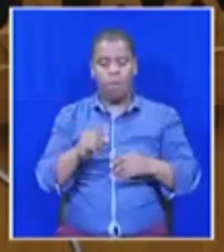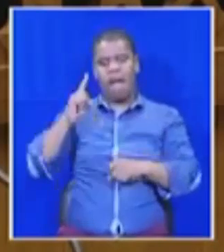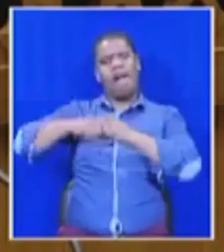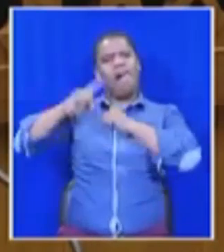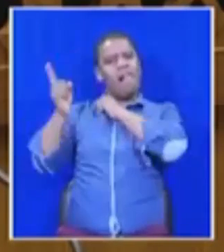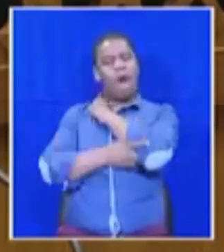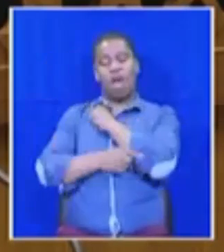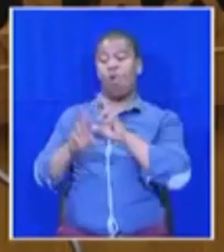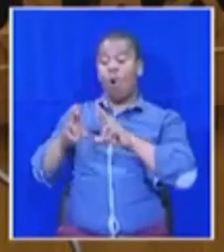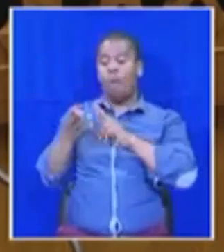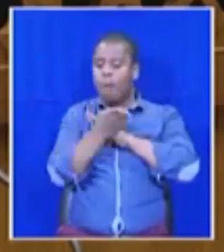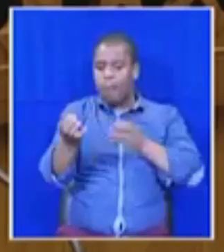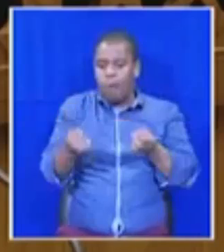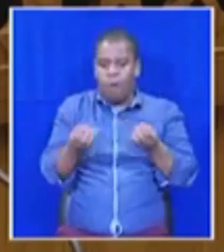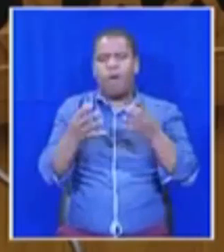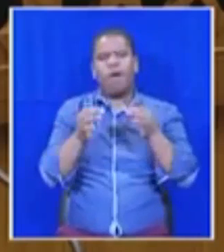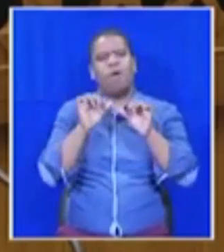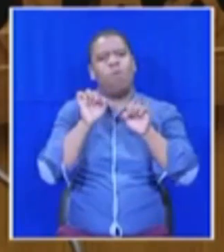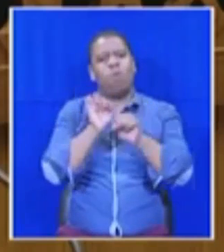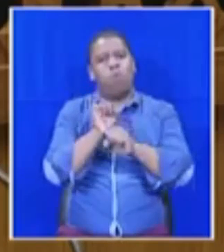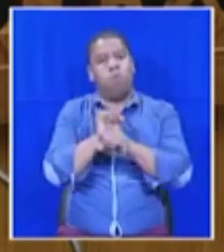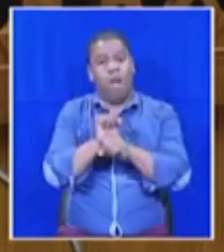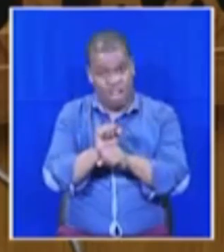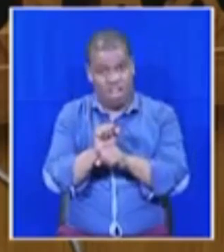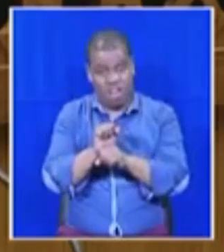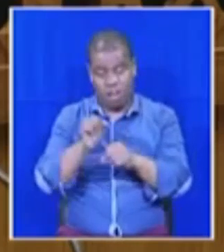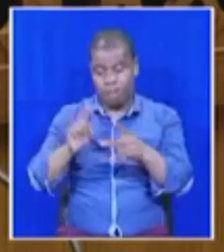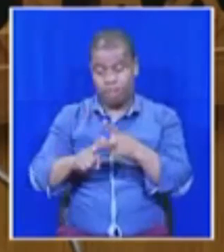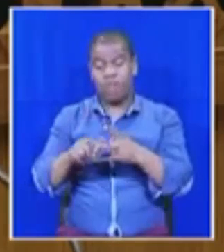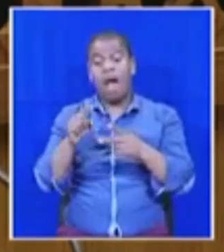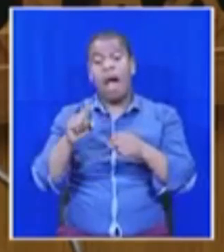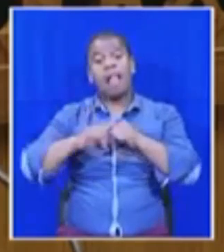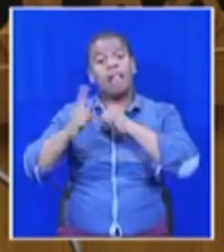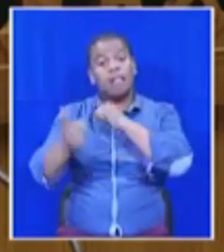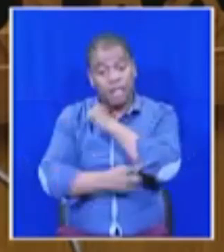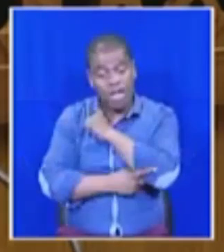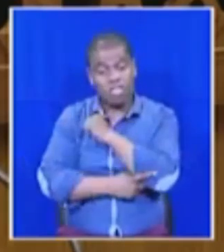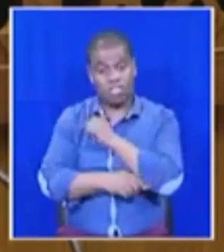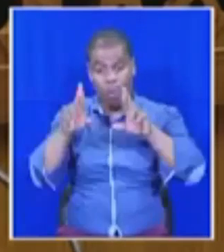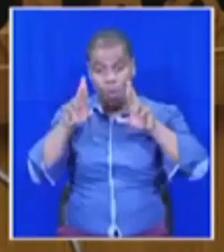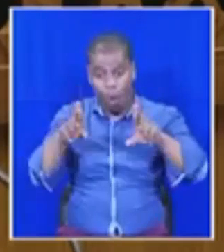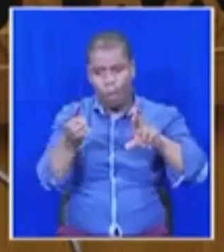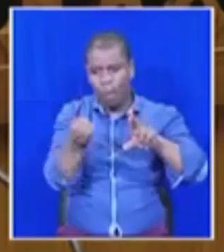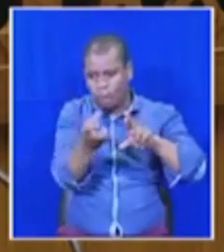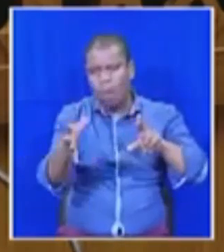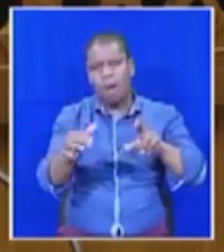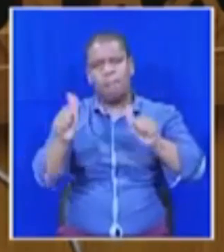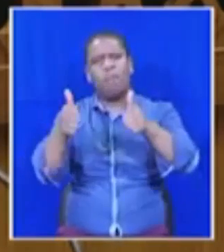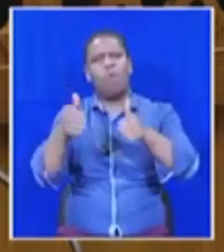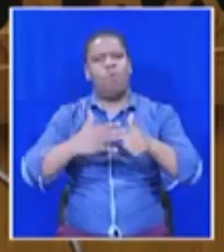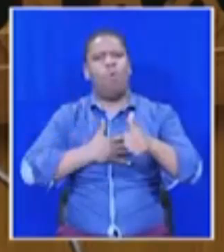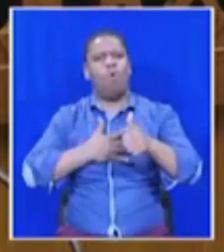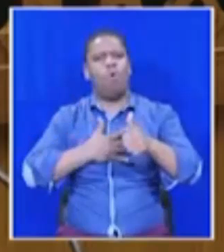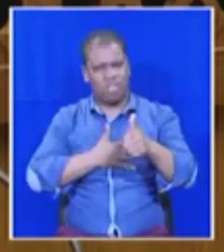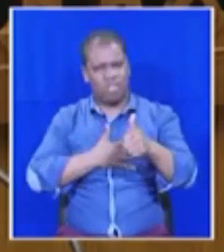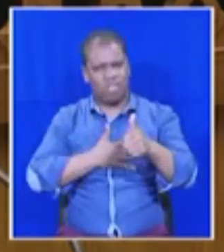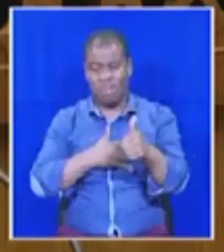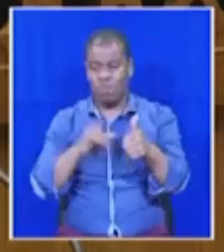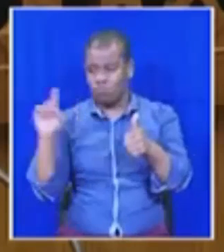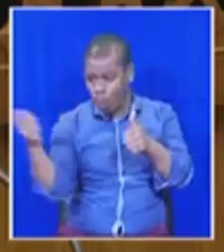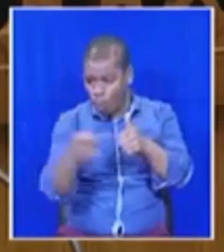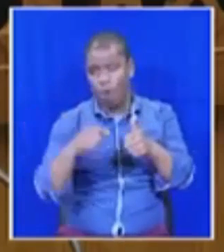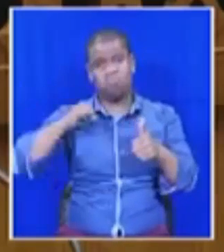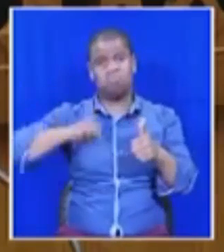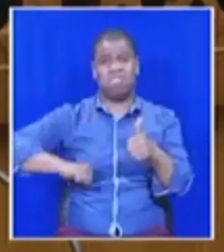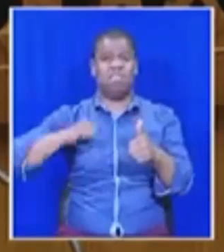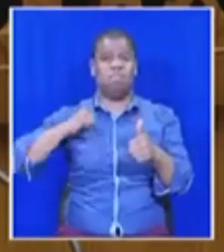service delivery in municipalities. It is our last hope for delivery of quality drinking water in all